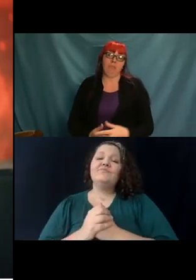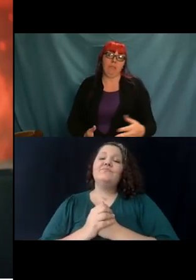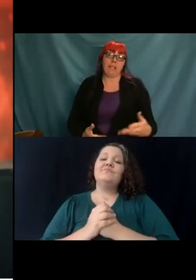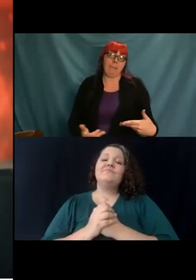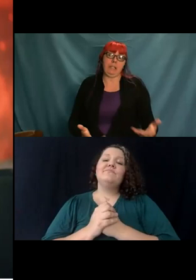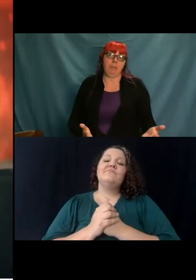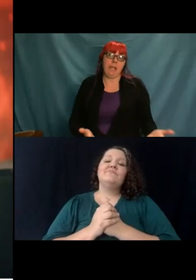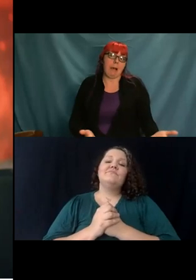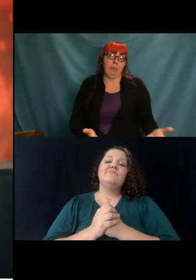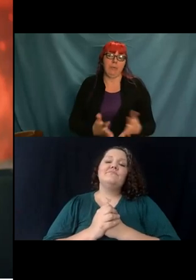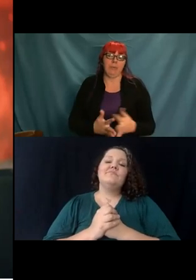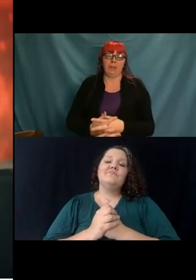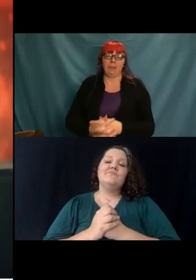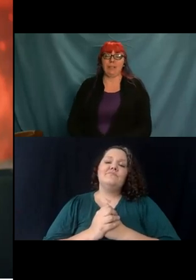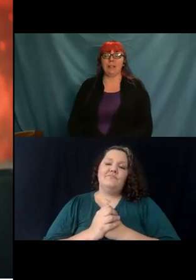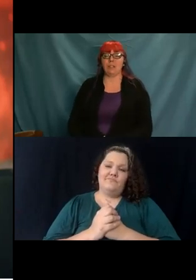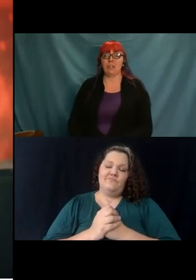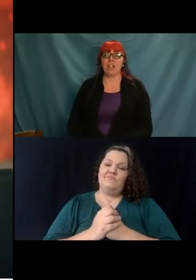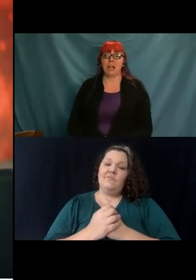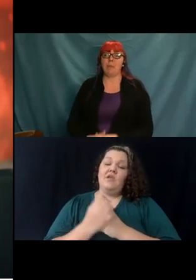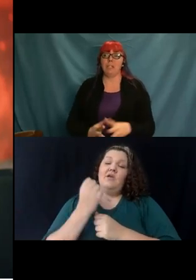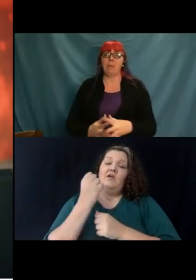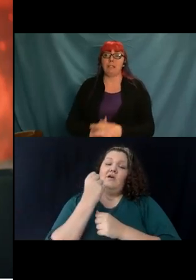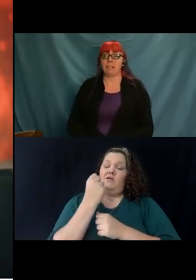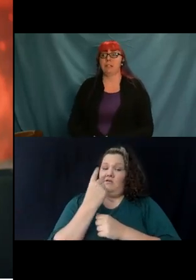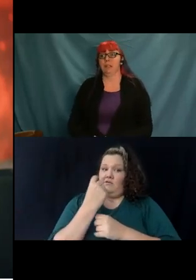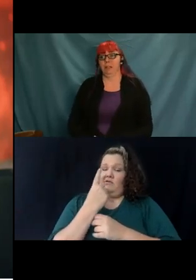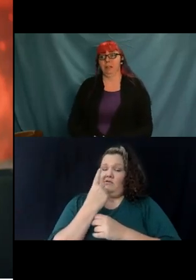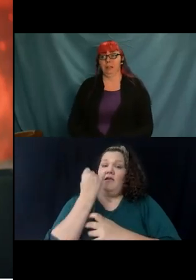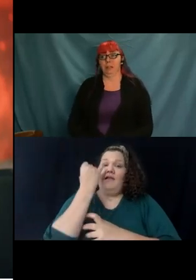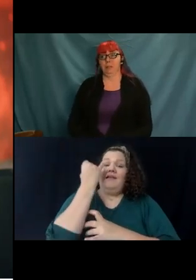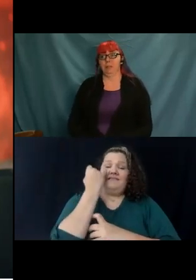interpretation is happening now. So it's not so much time dependent.